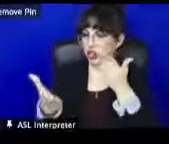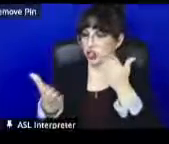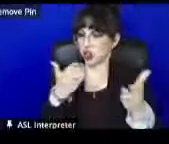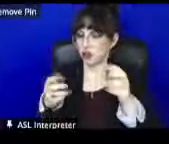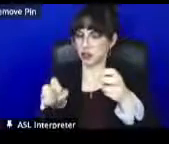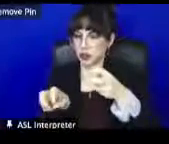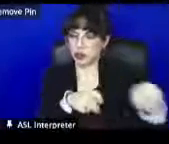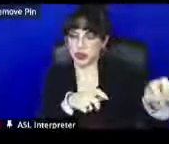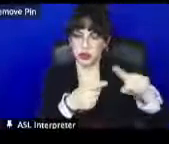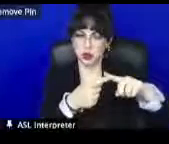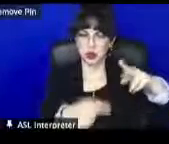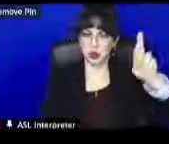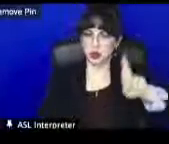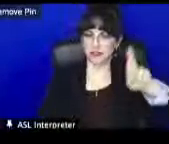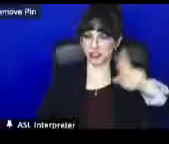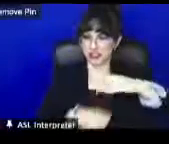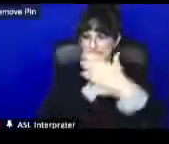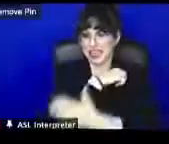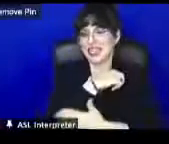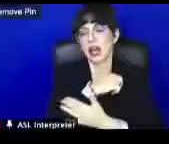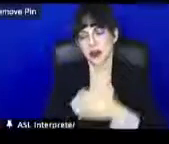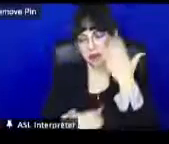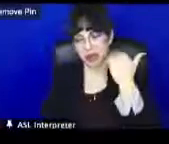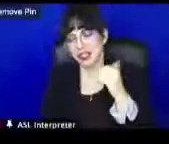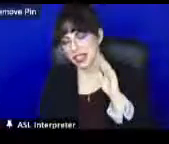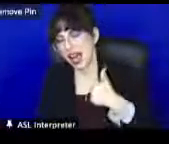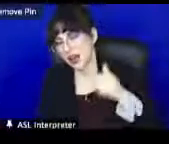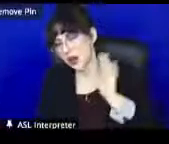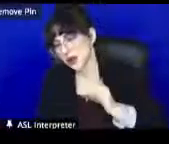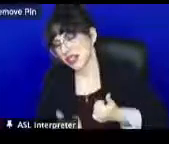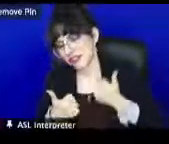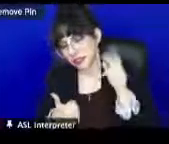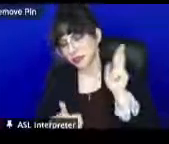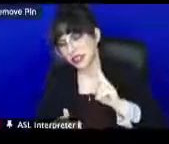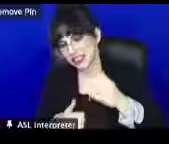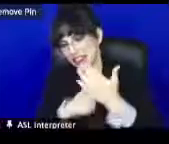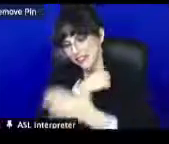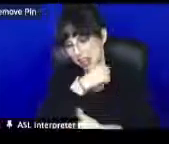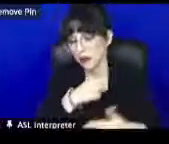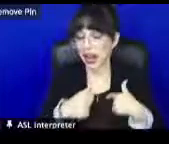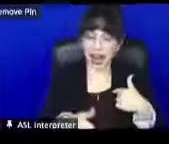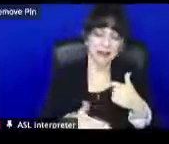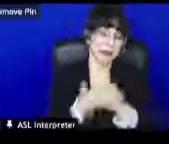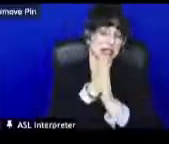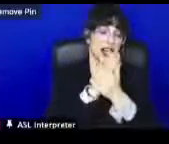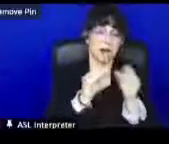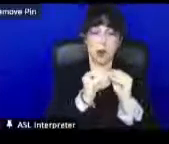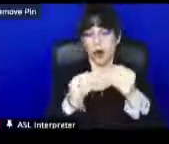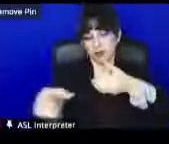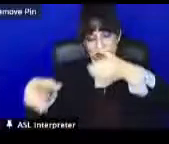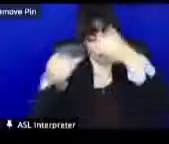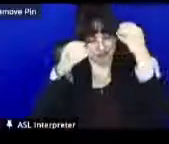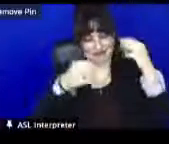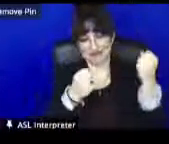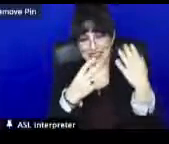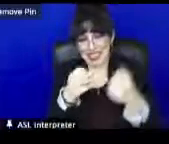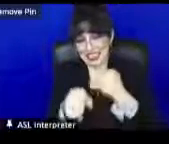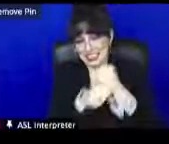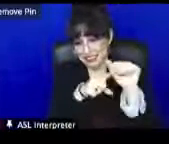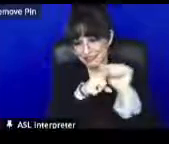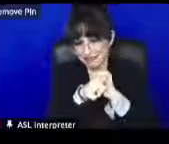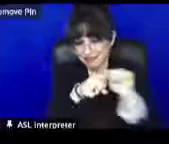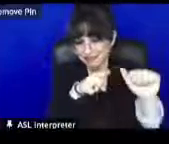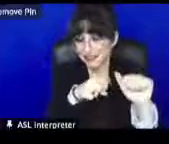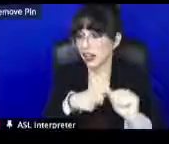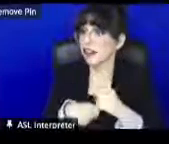when I lived in Riverside County. So I've gotten better at this over the years. Well, I do have to say,